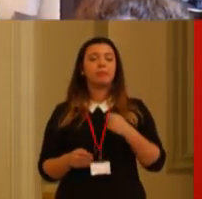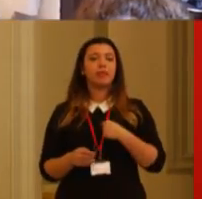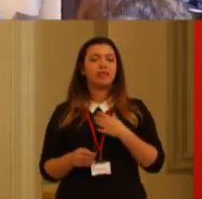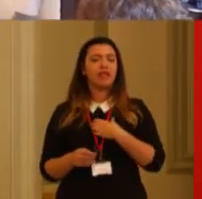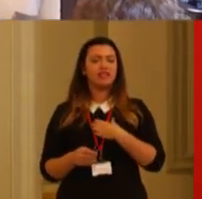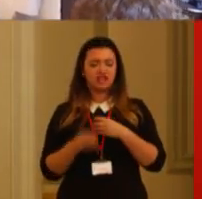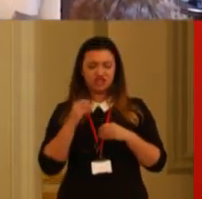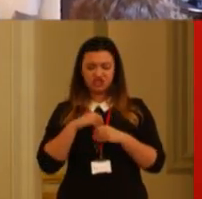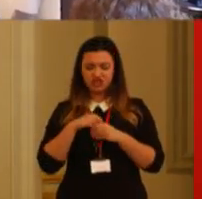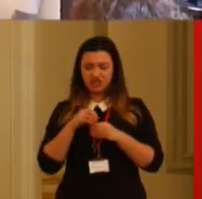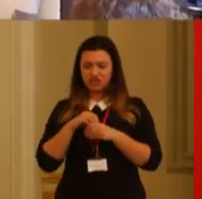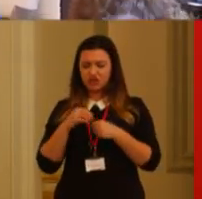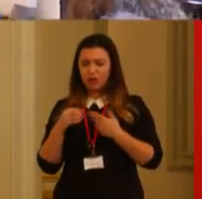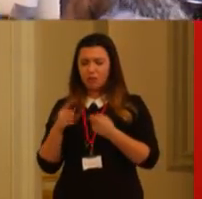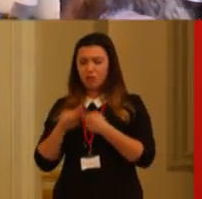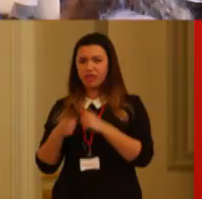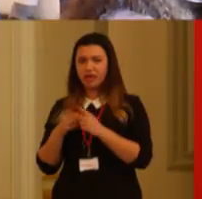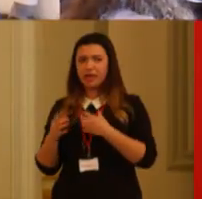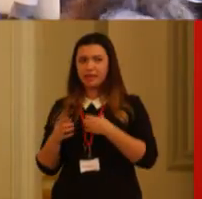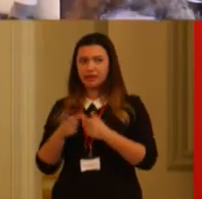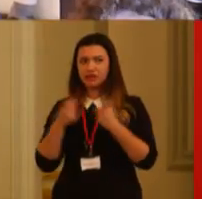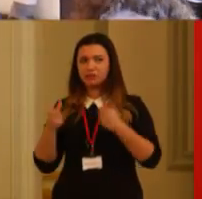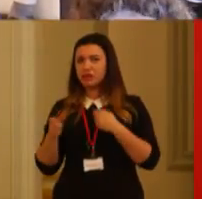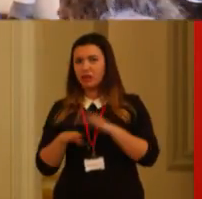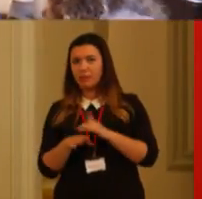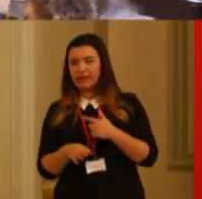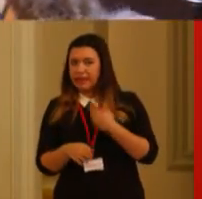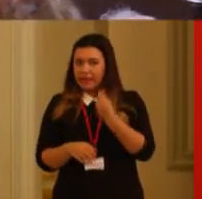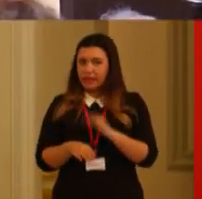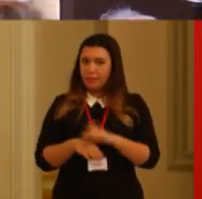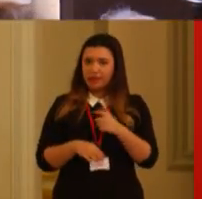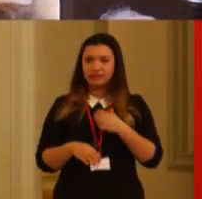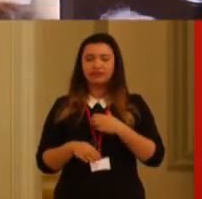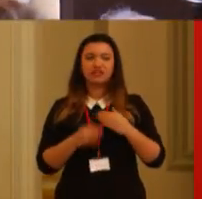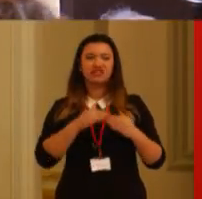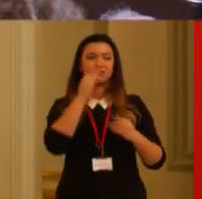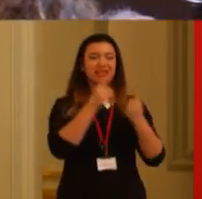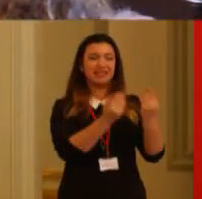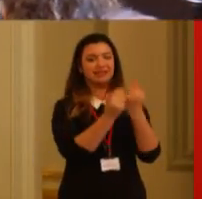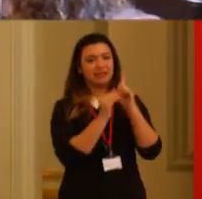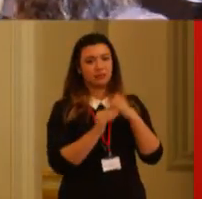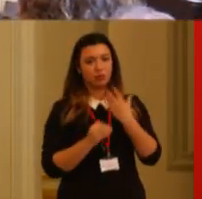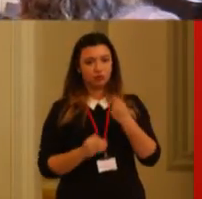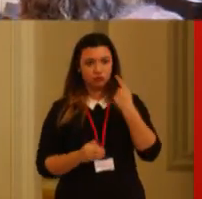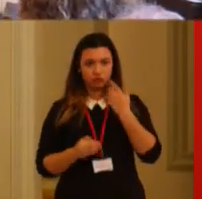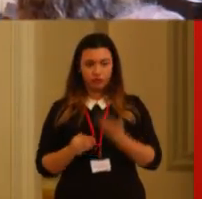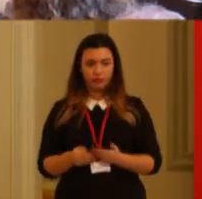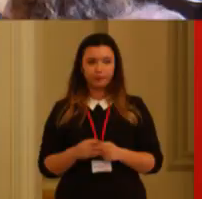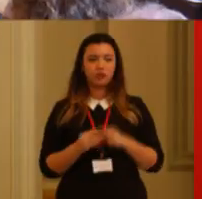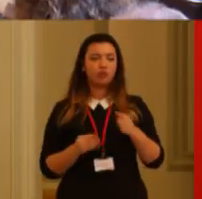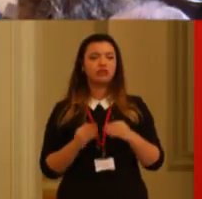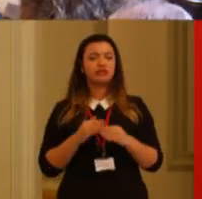seriously. However though, yes, they want to improve their internal processes, but they always